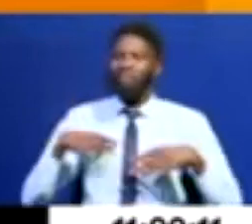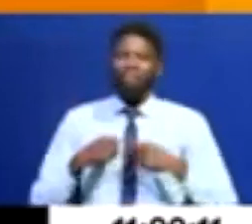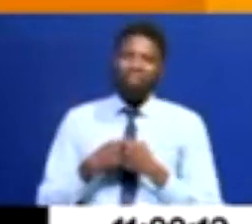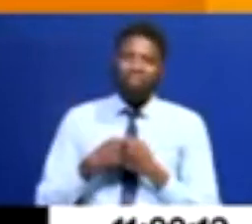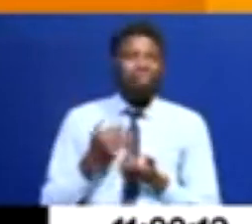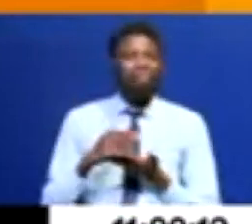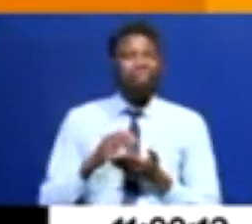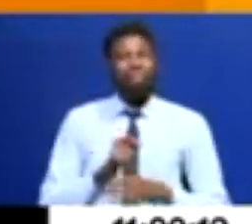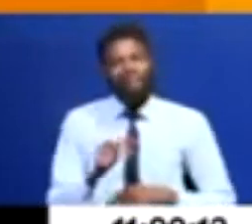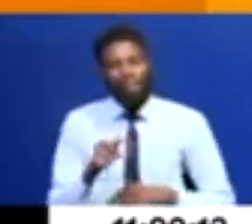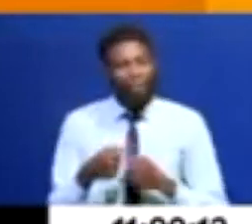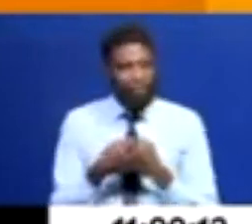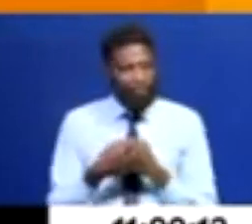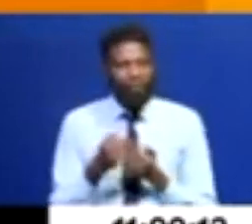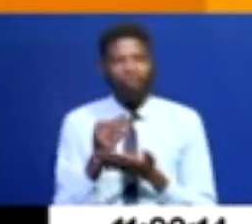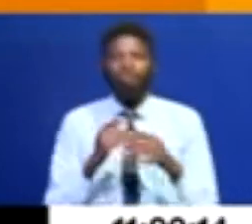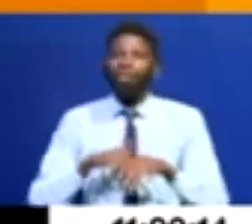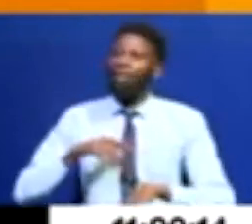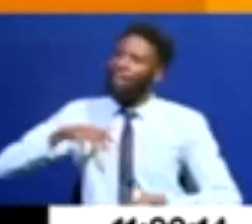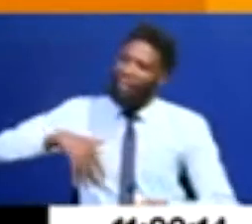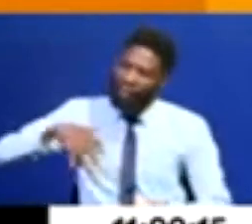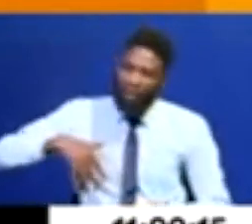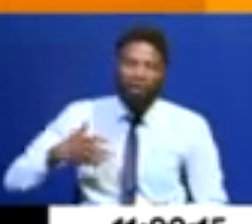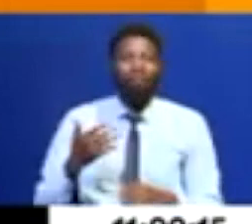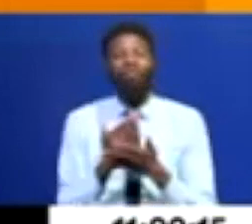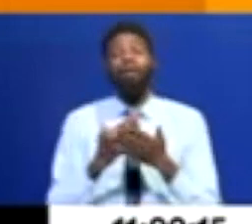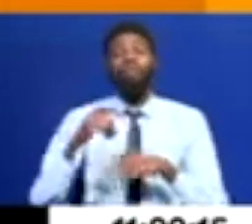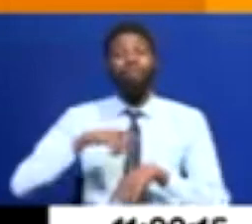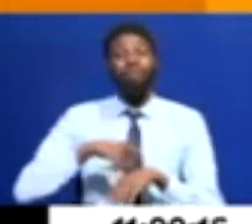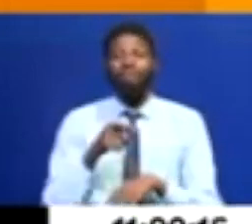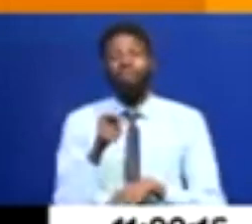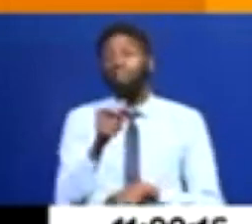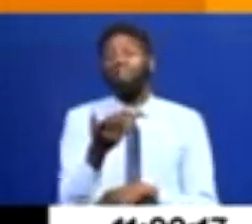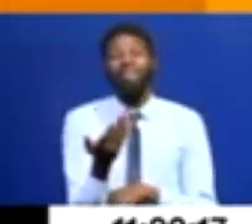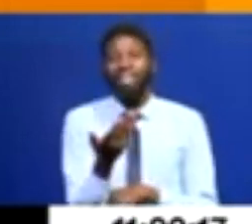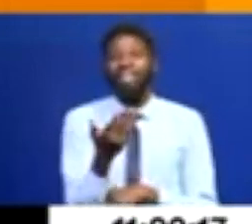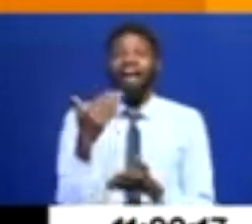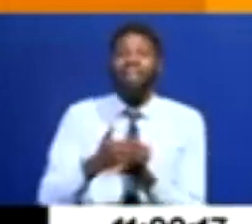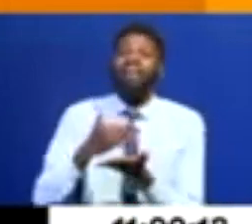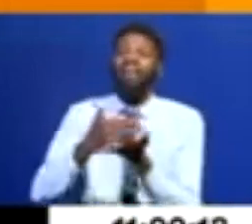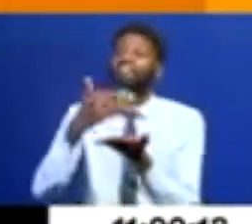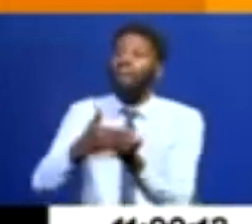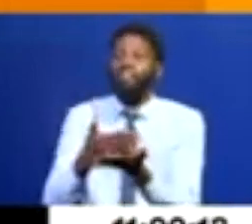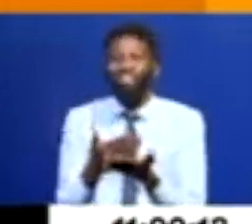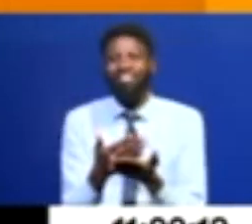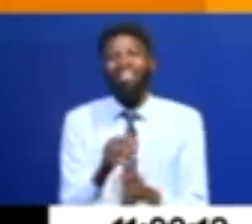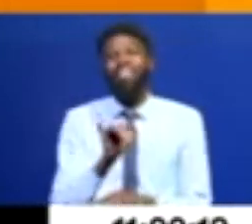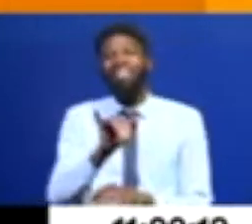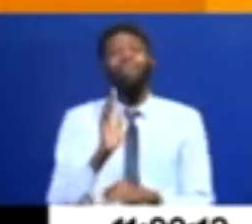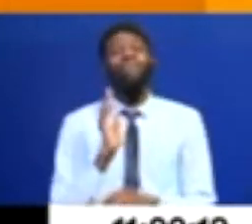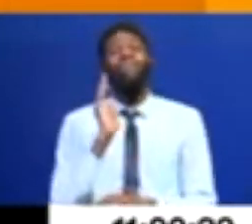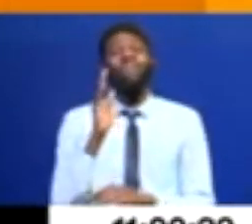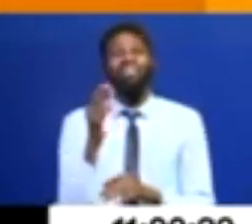rents, and sometimes, you know, they are delaying, and sometimes they are paying in installments. So how would these be